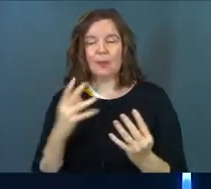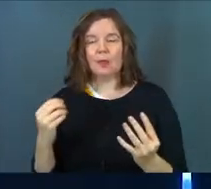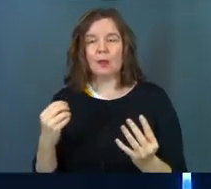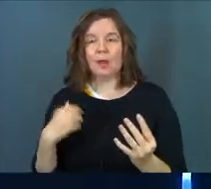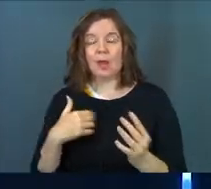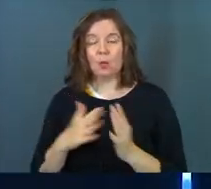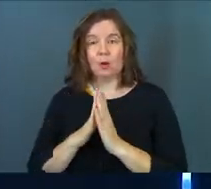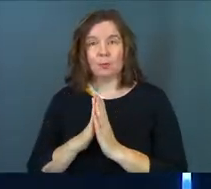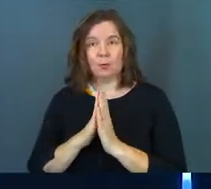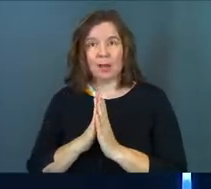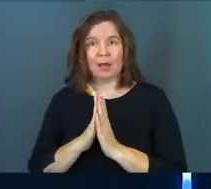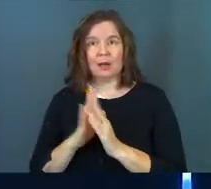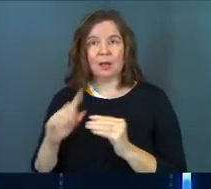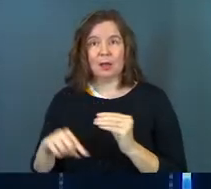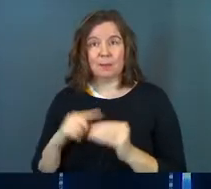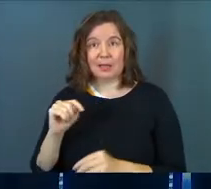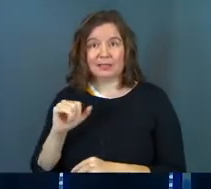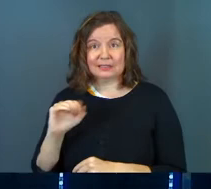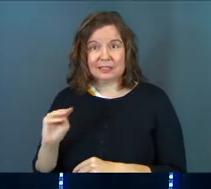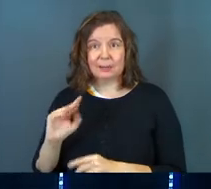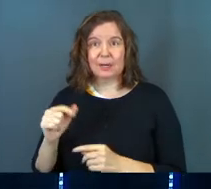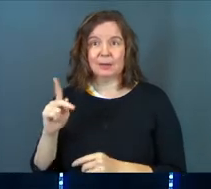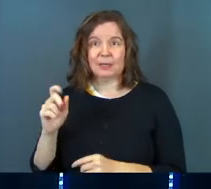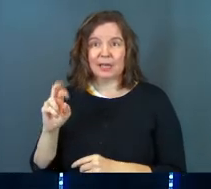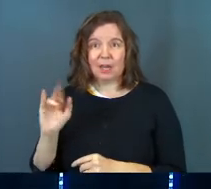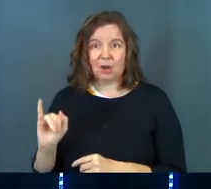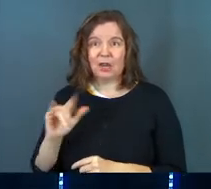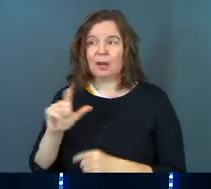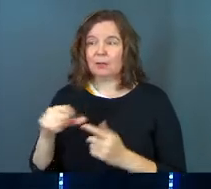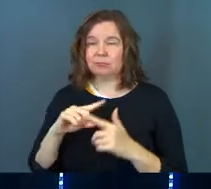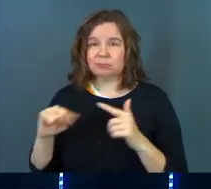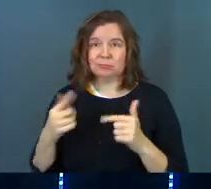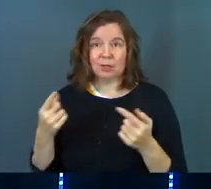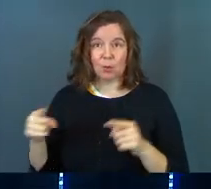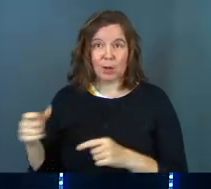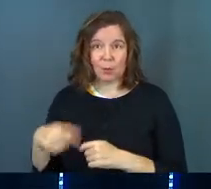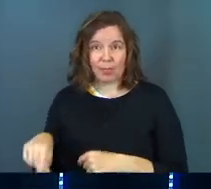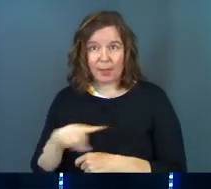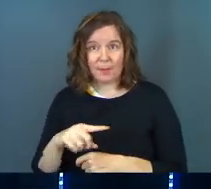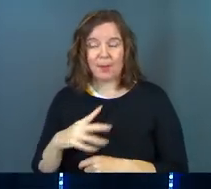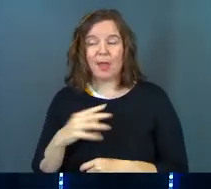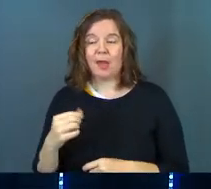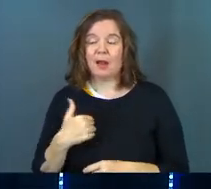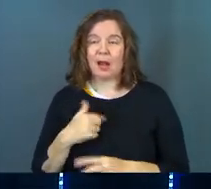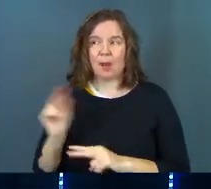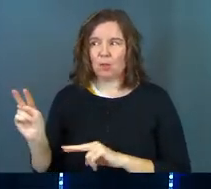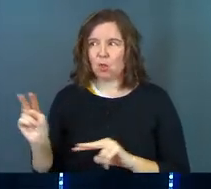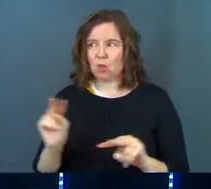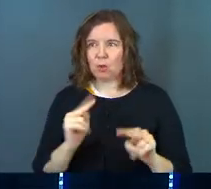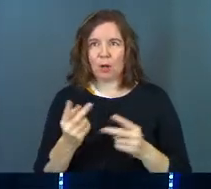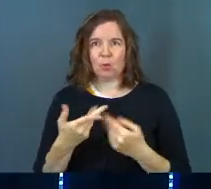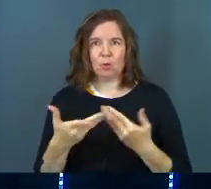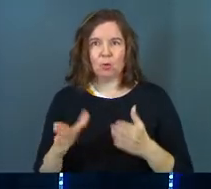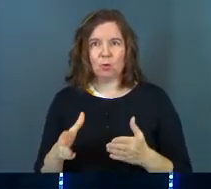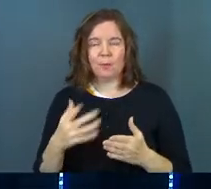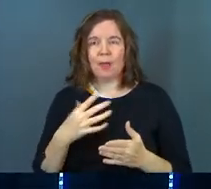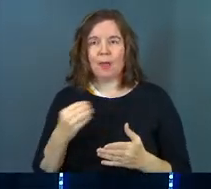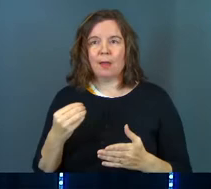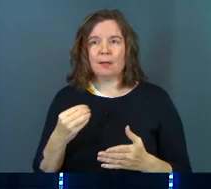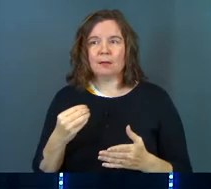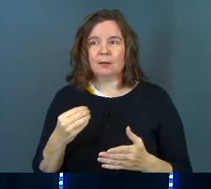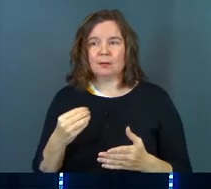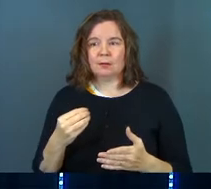with the worship team, and we're praying about Tim and about Carrie and about everything that's been going on with them. And I'm looking around the room,